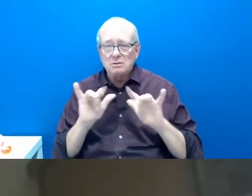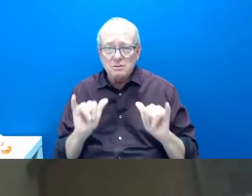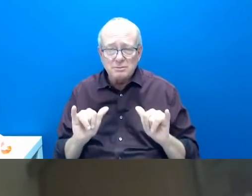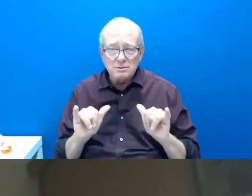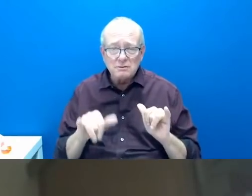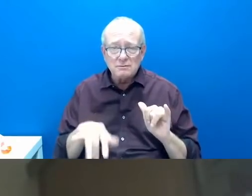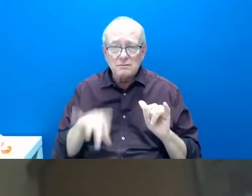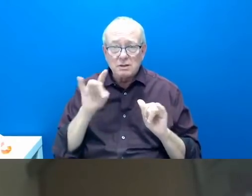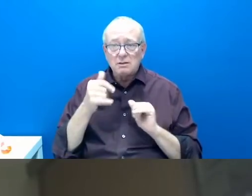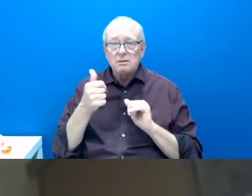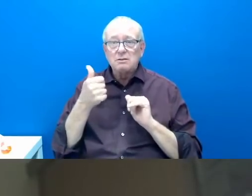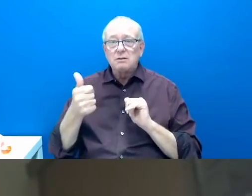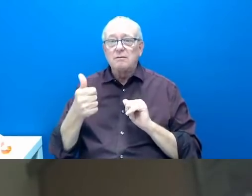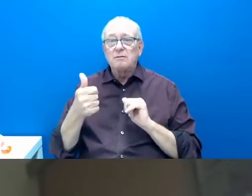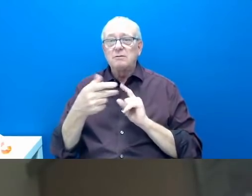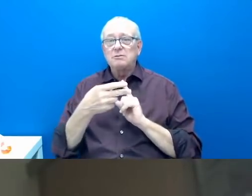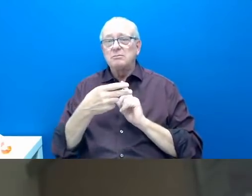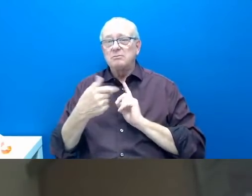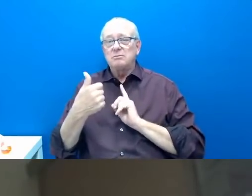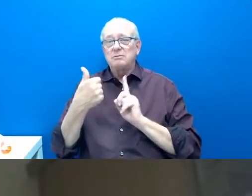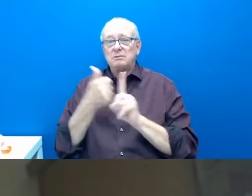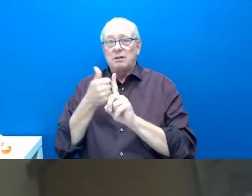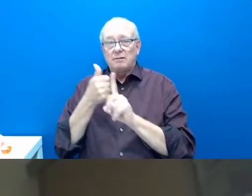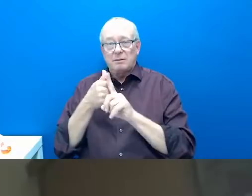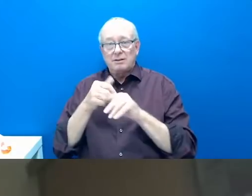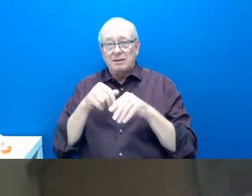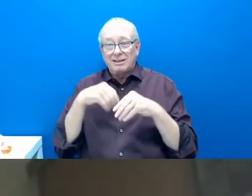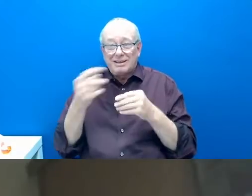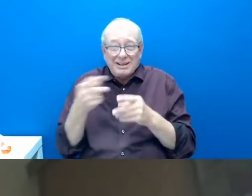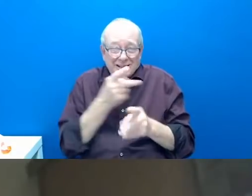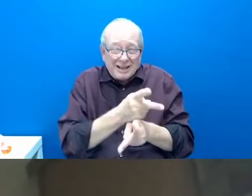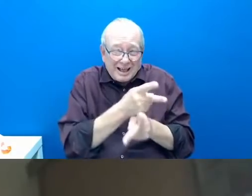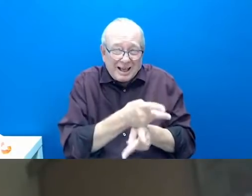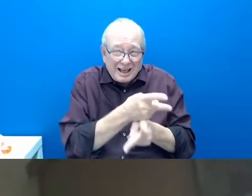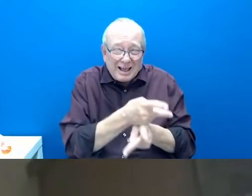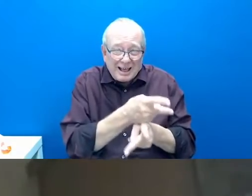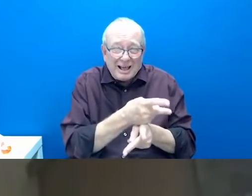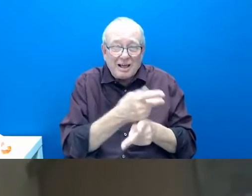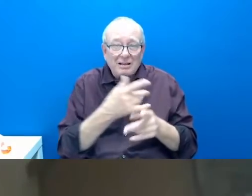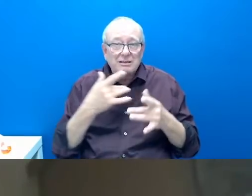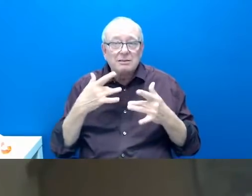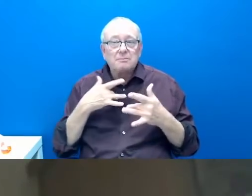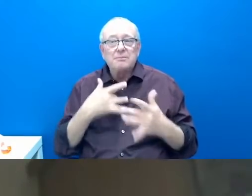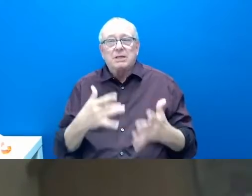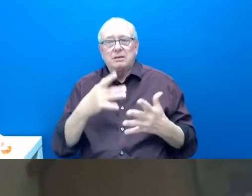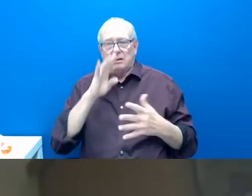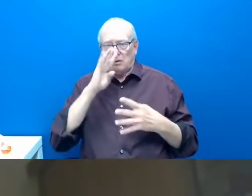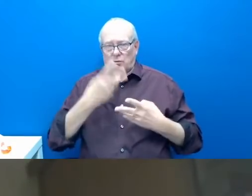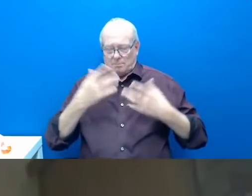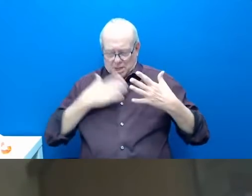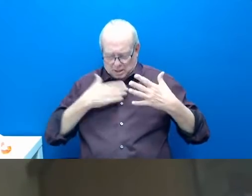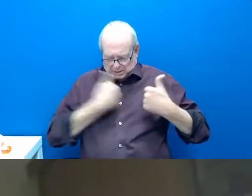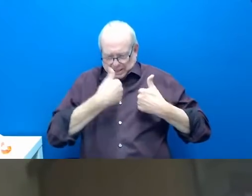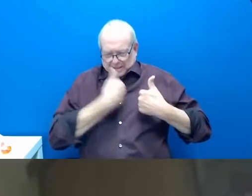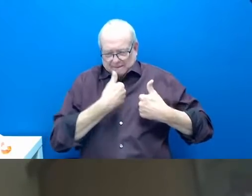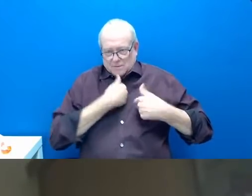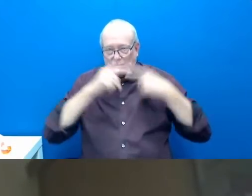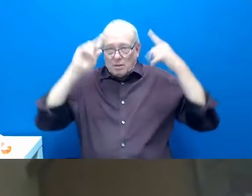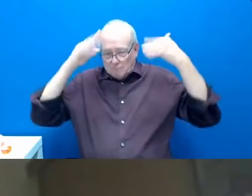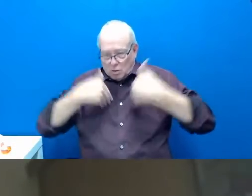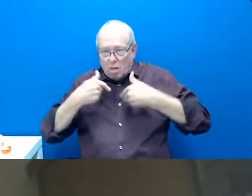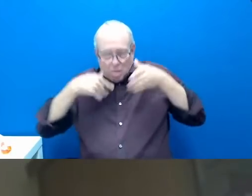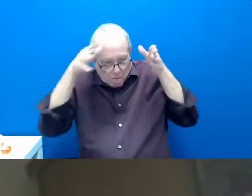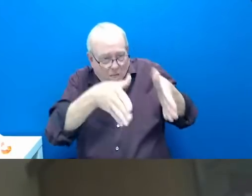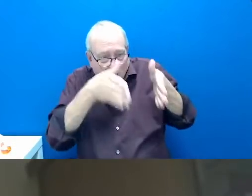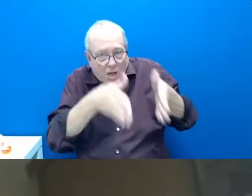got diagnosed because one of the things caregivers have a real tendency to do is to ignore their own healthcare. Because they're